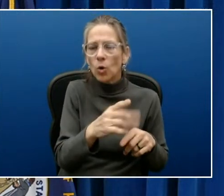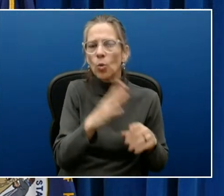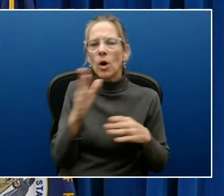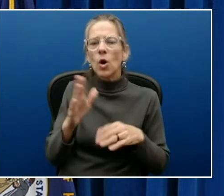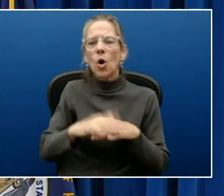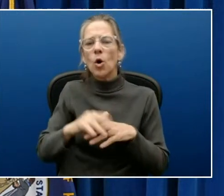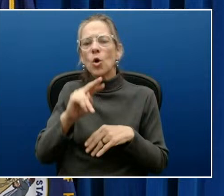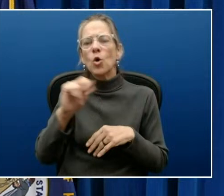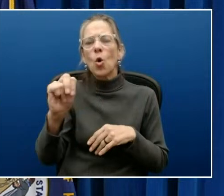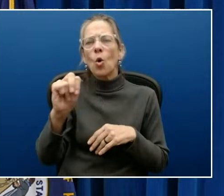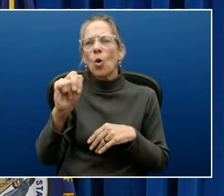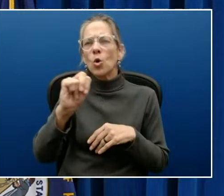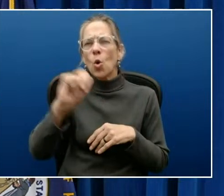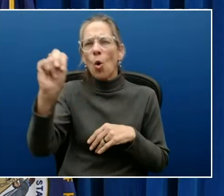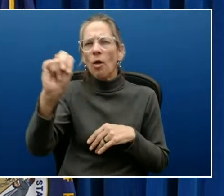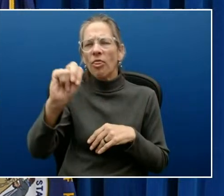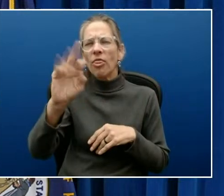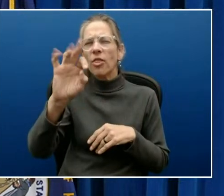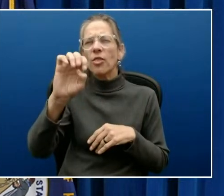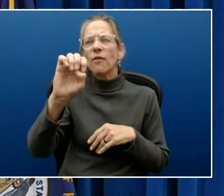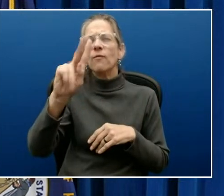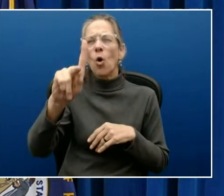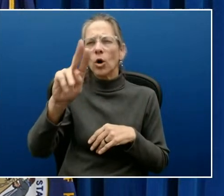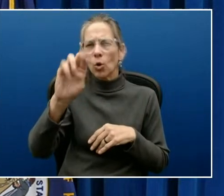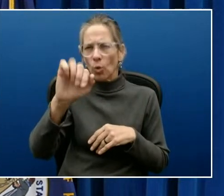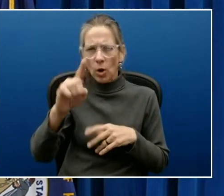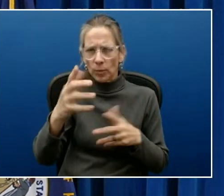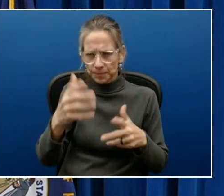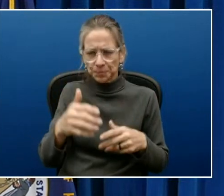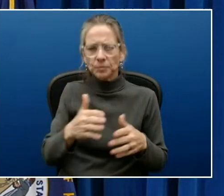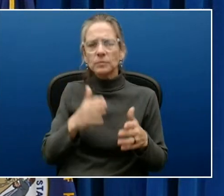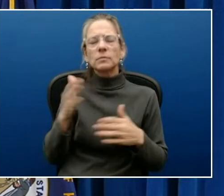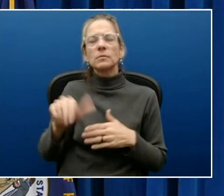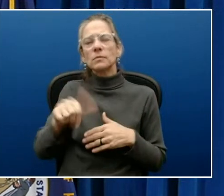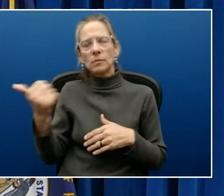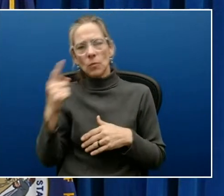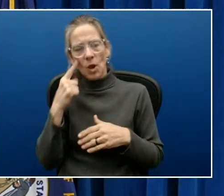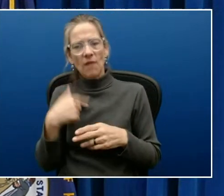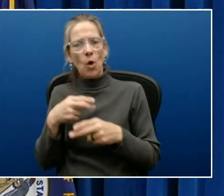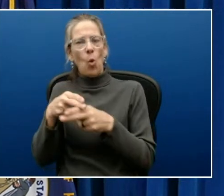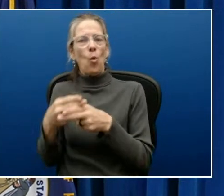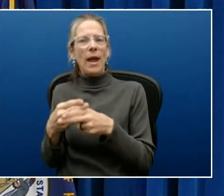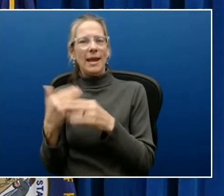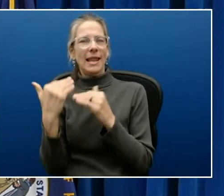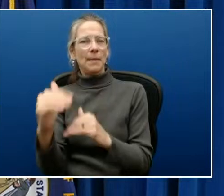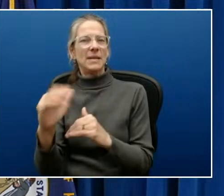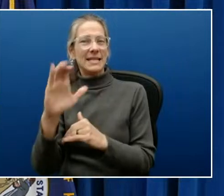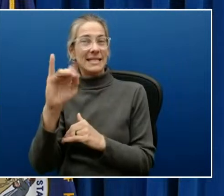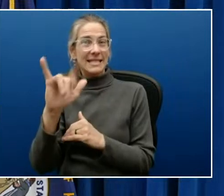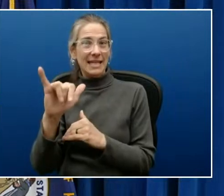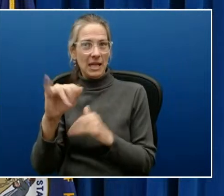and $342,000 will repair a weight-limited city bridge on Clubhouse Drive.